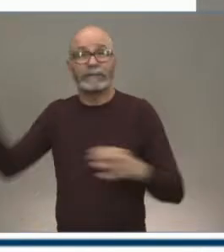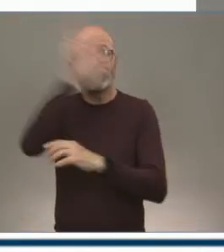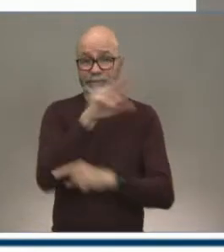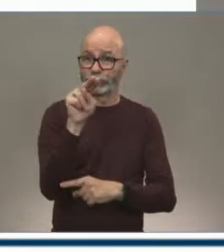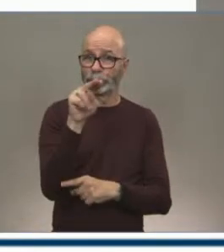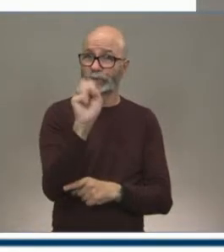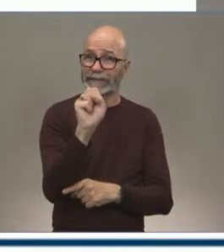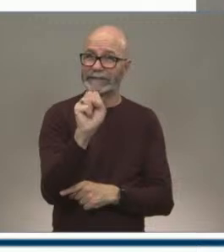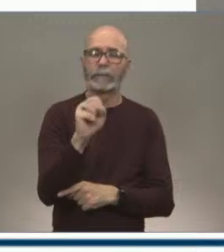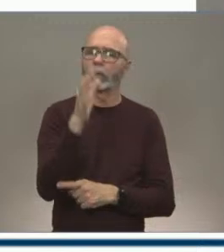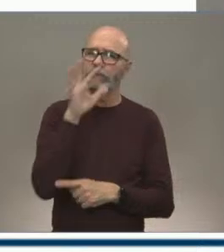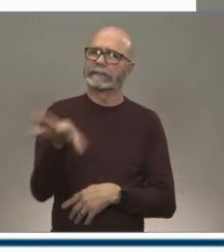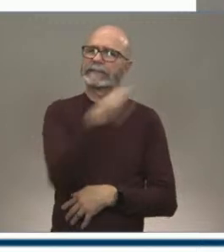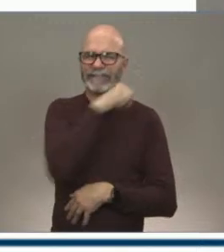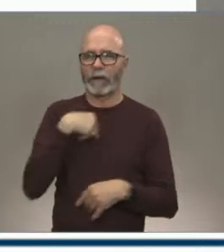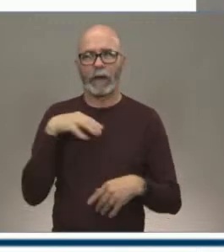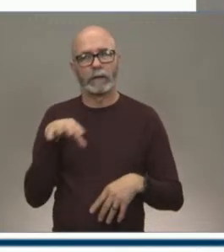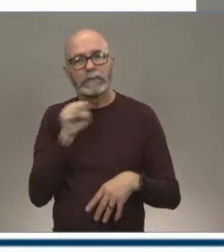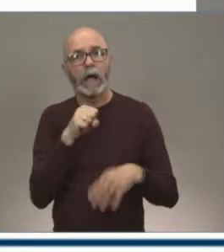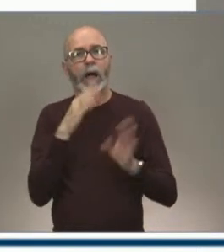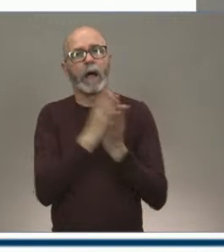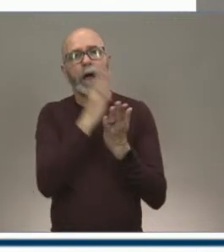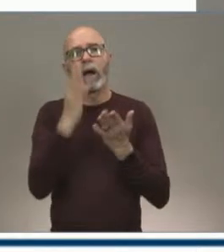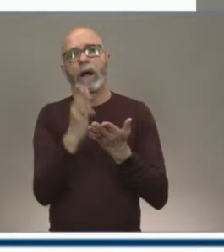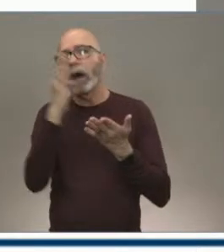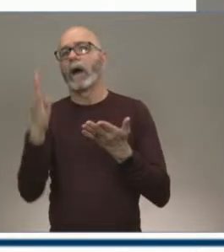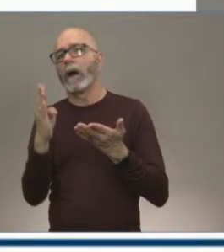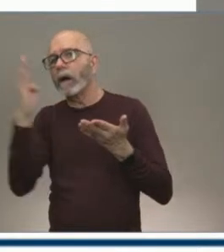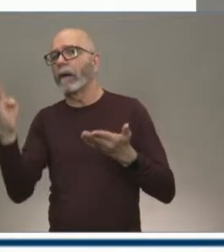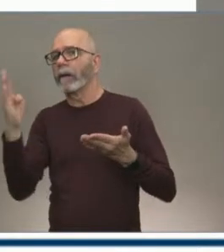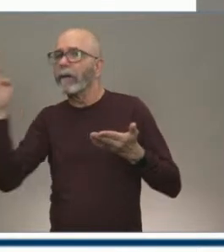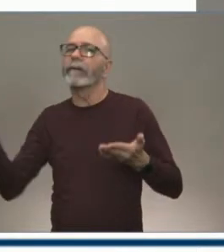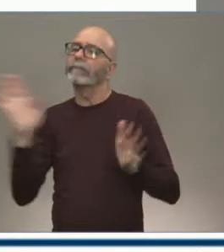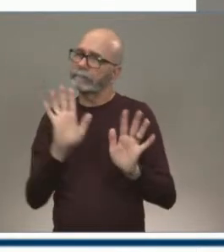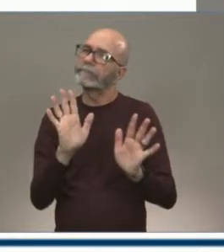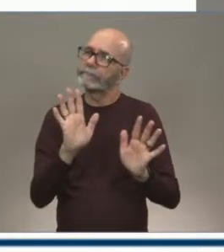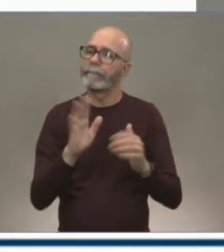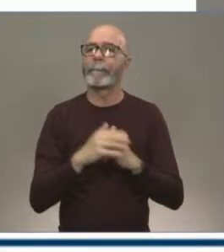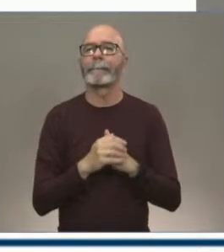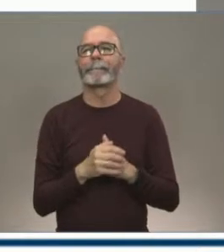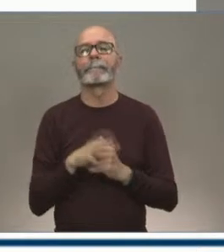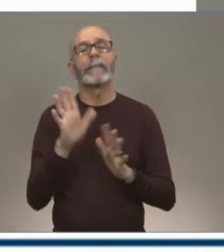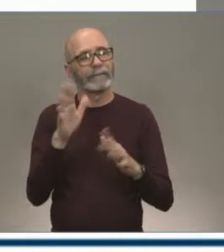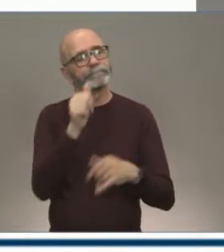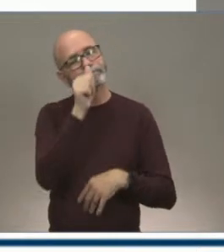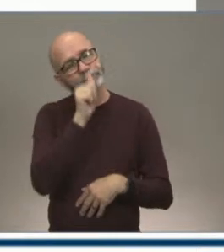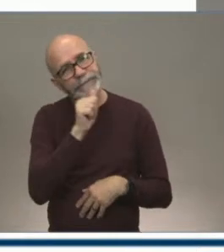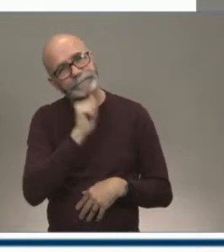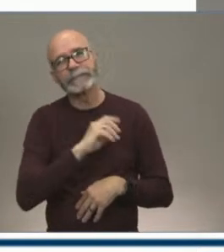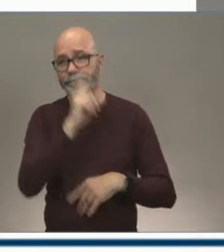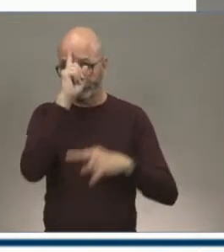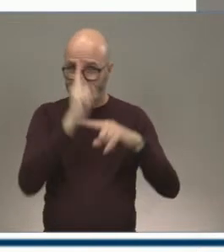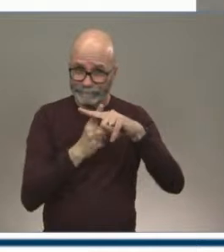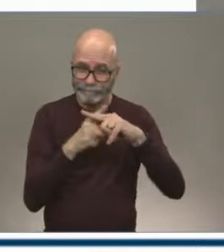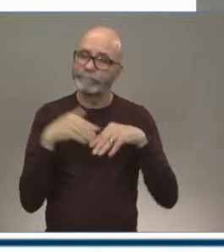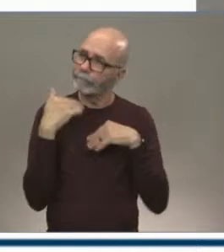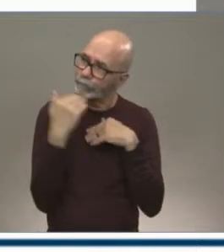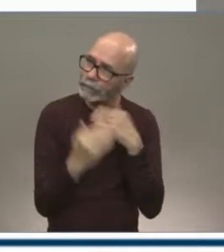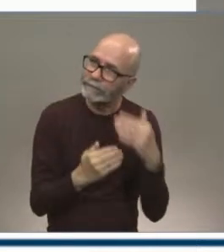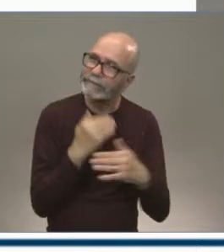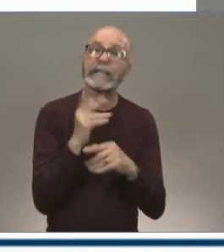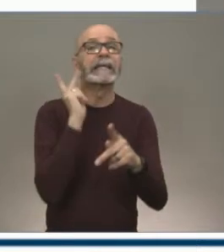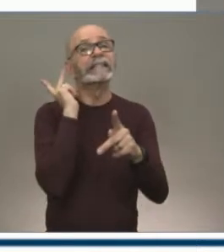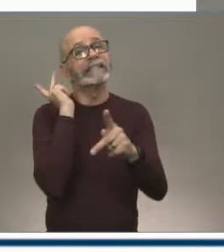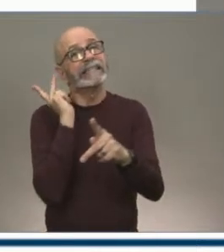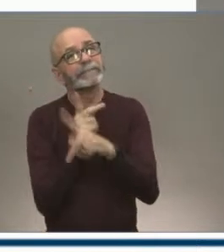coming months. And while we ask for your patience, but while you're waiting to get immunized, for everybody, please continue to practice public health